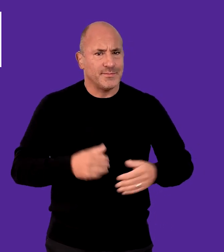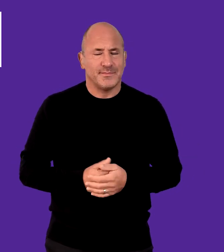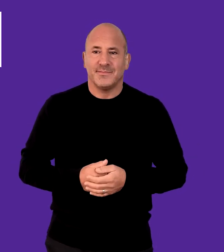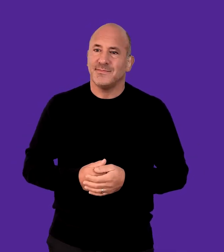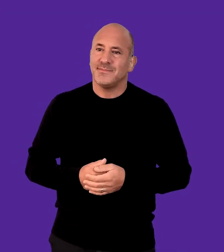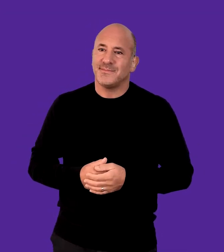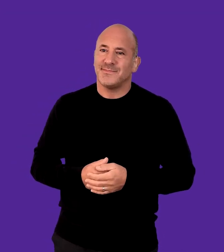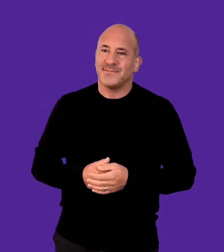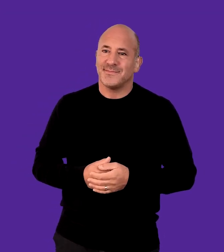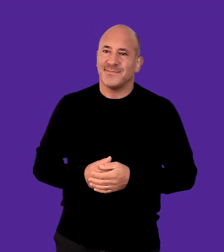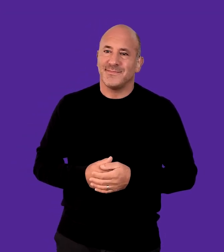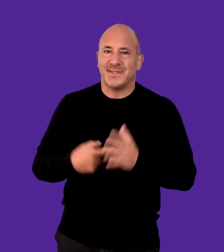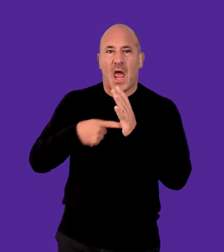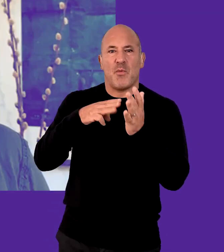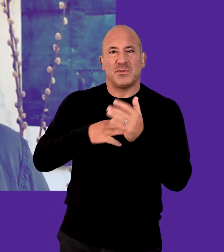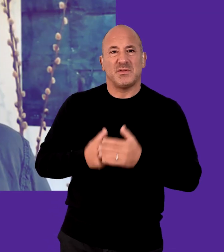Ask.